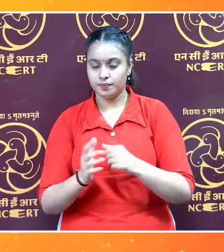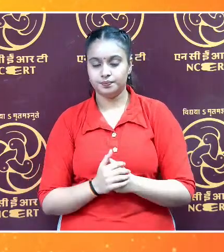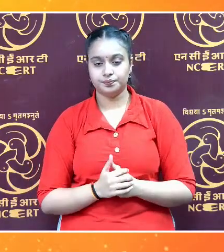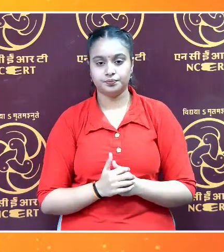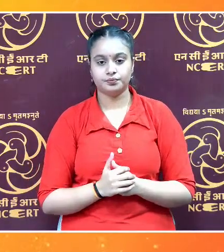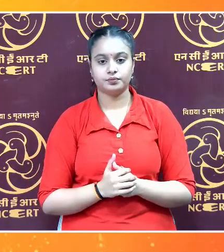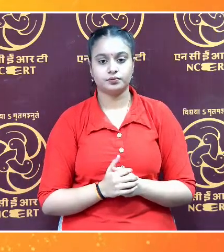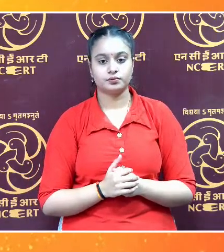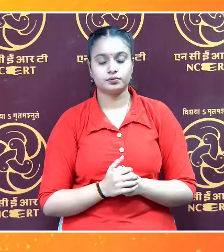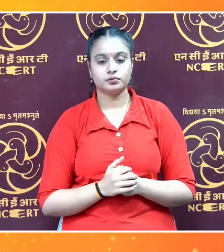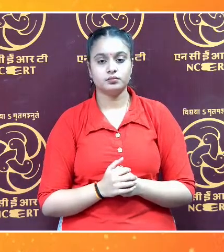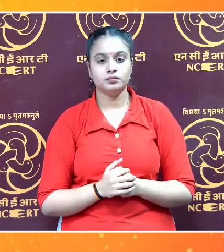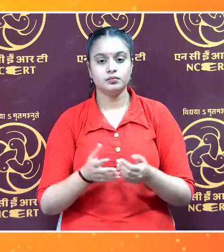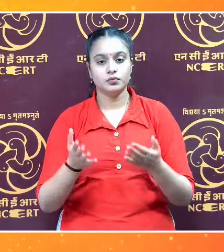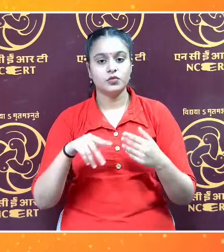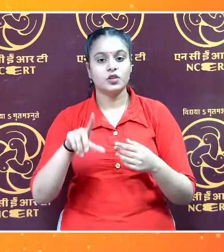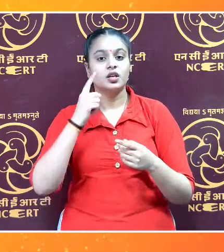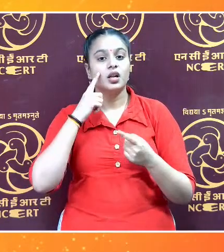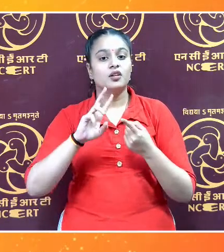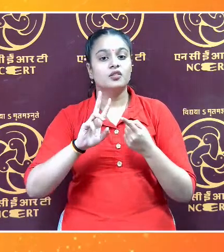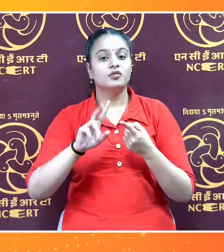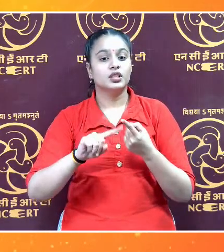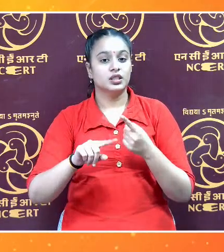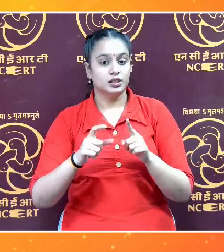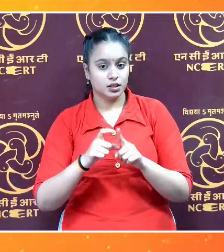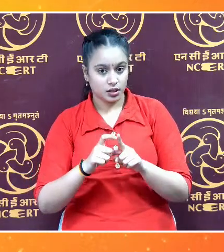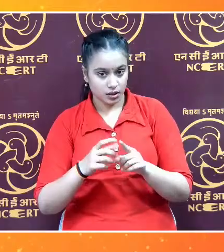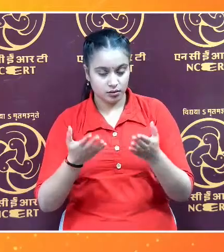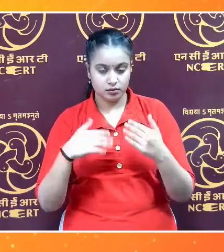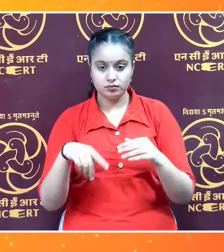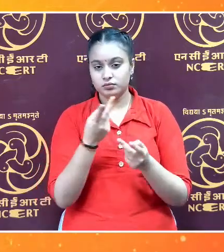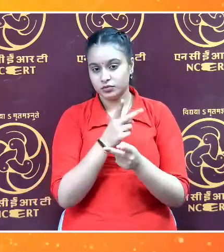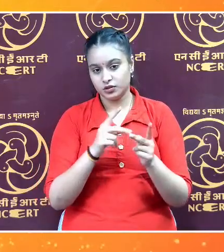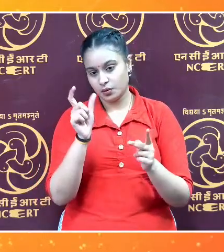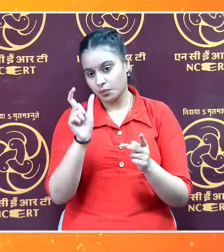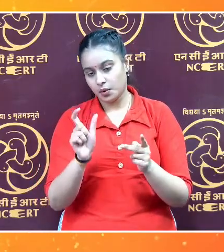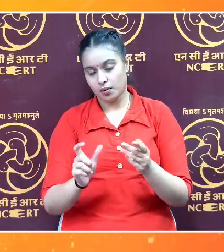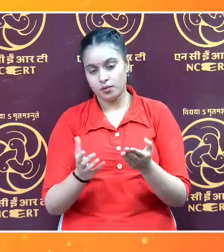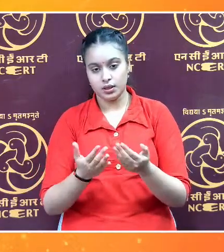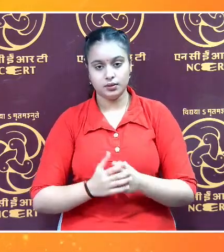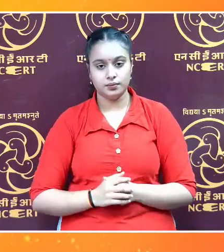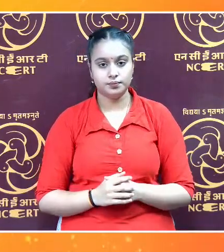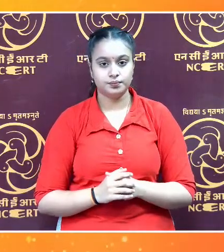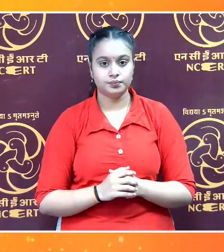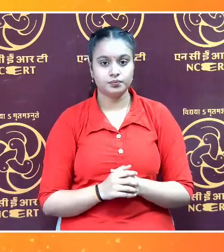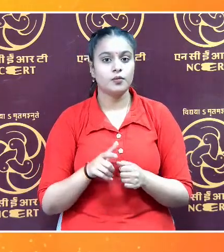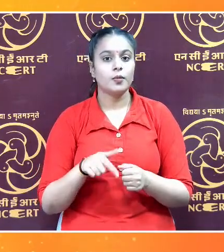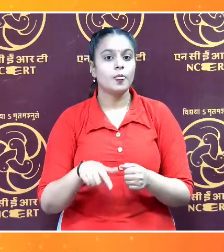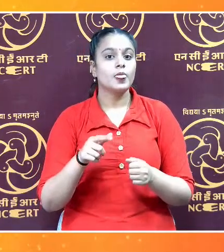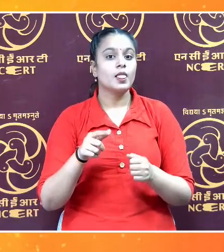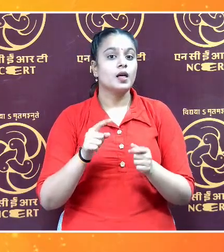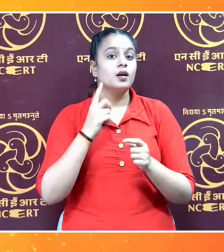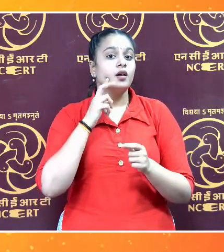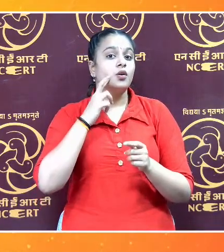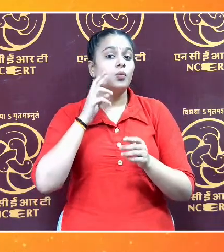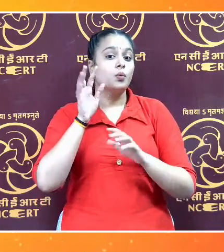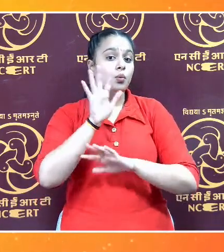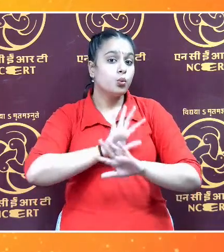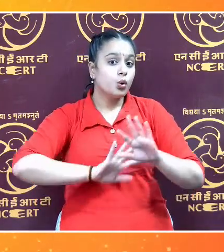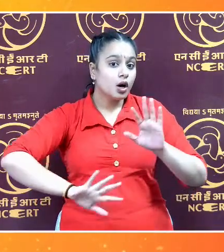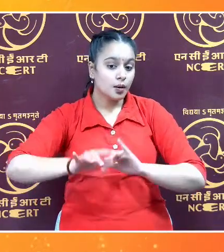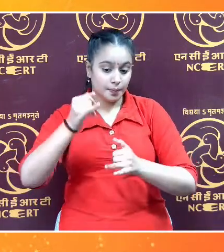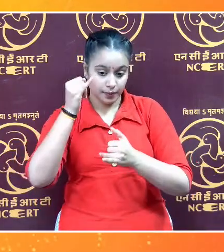baked, lived, tied, used, Shared, loved. yeah. Yes, shared. So in the verbs which end with